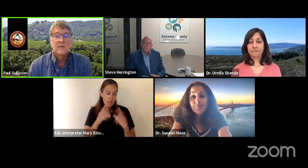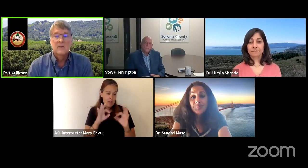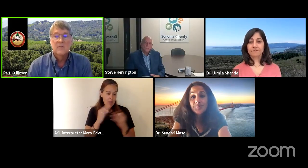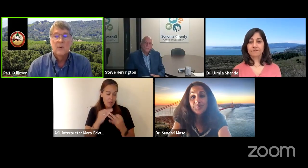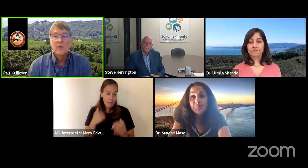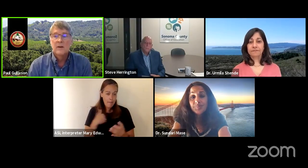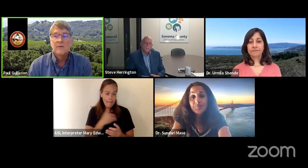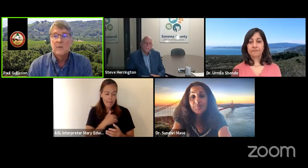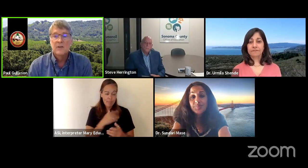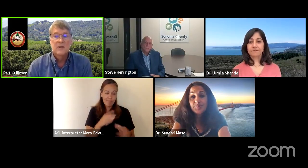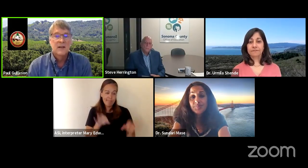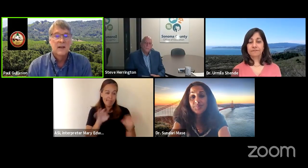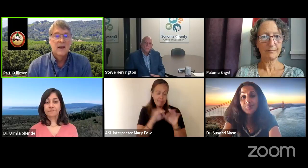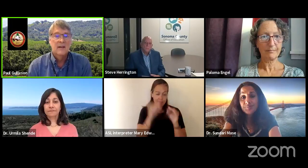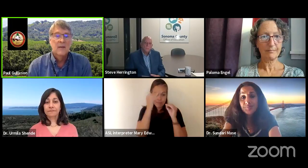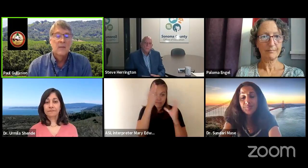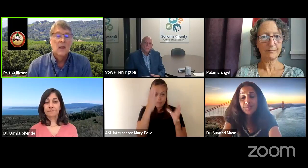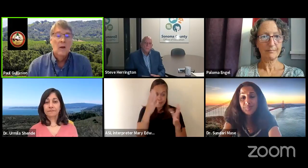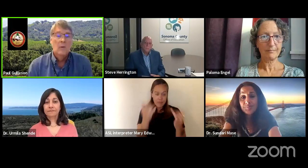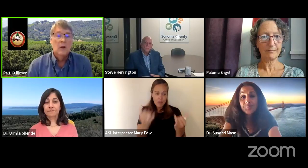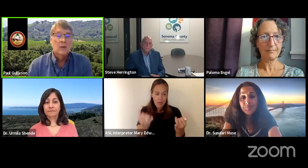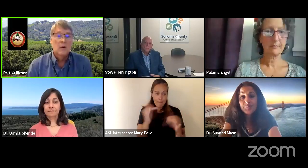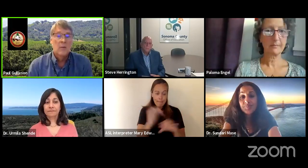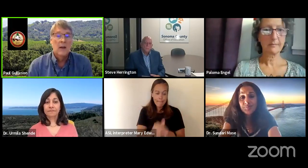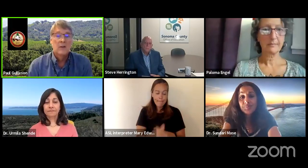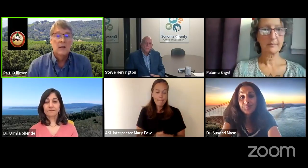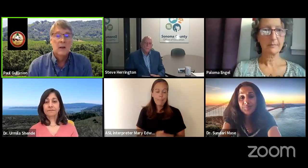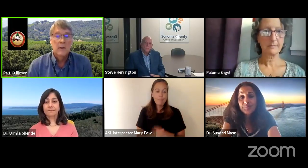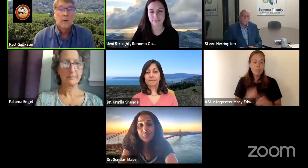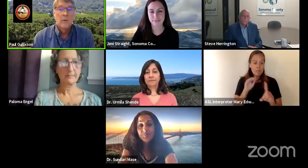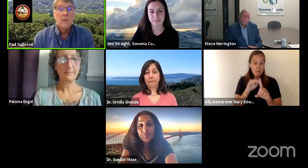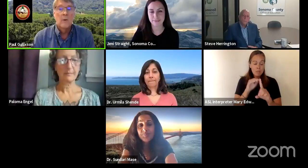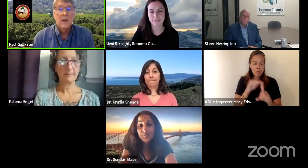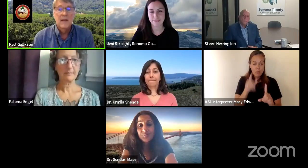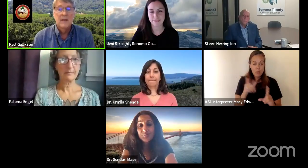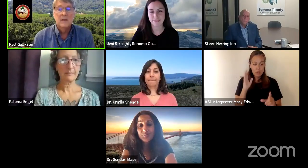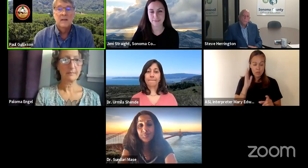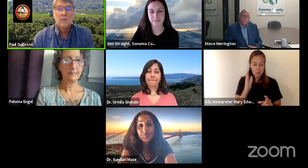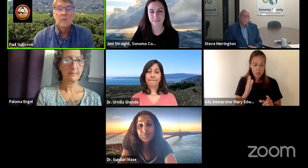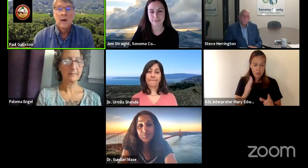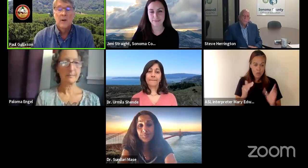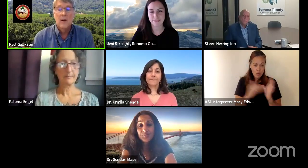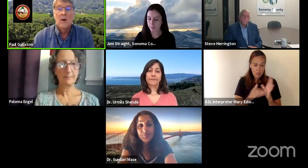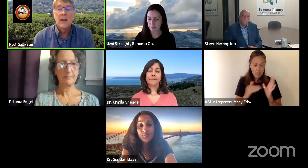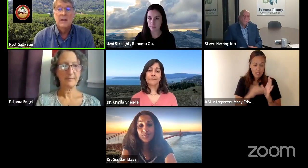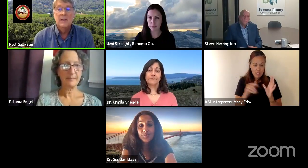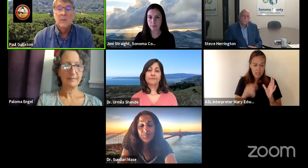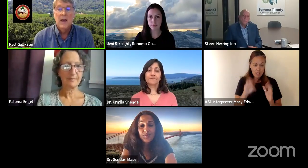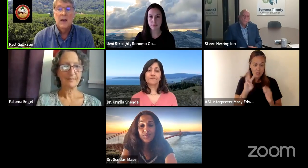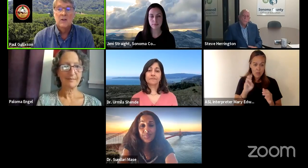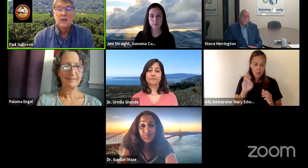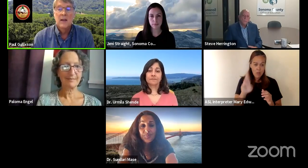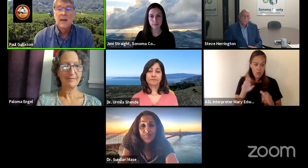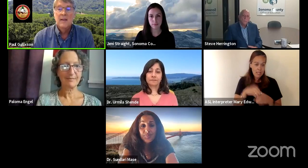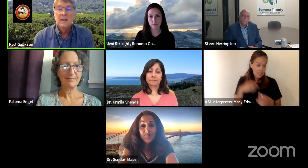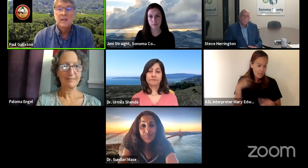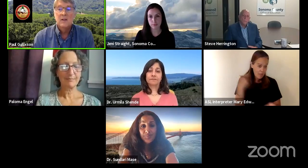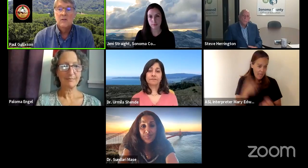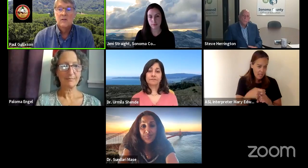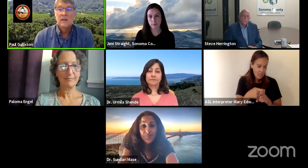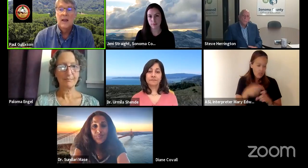members this was important information tonight we also want to remind you that we will be repeating this webinar in spanish